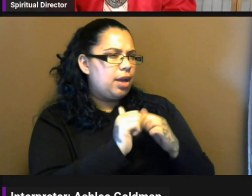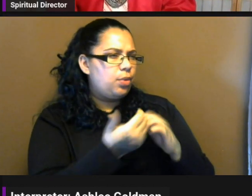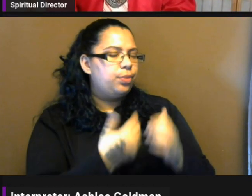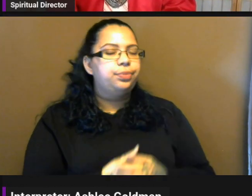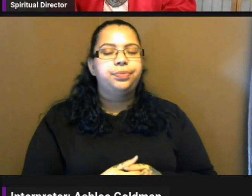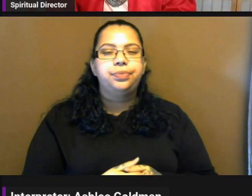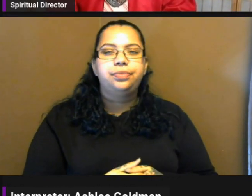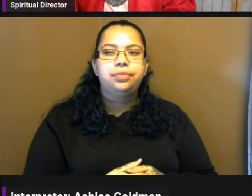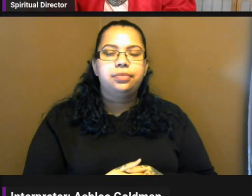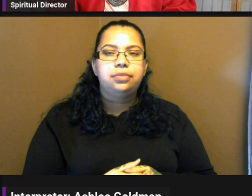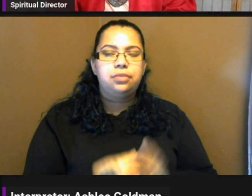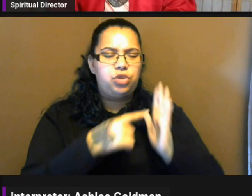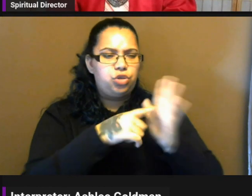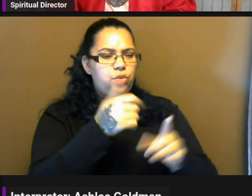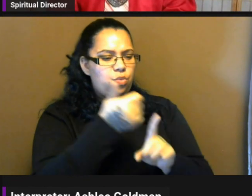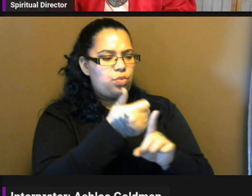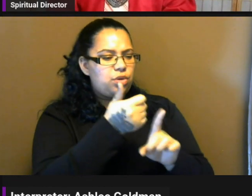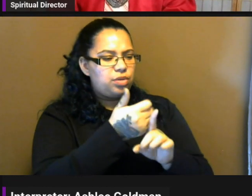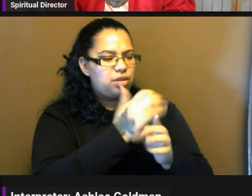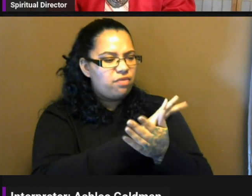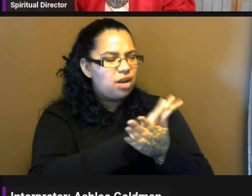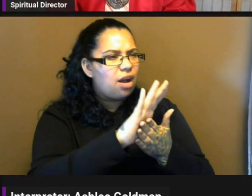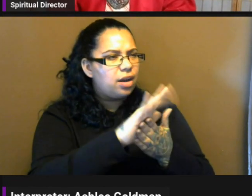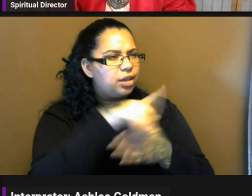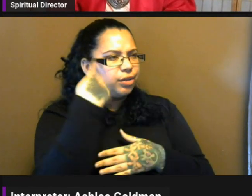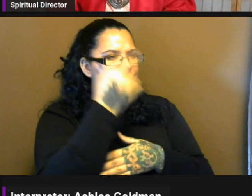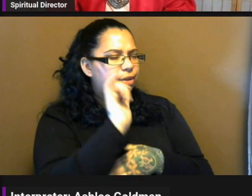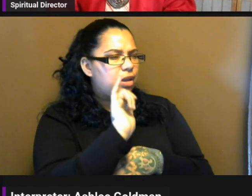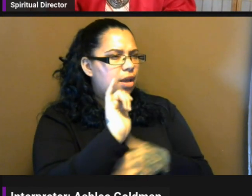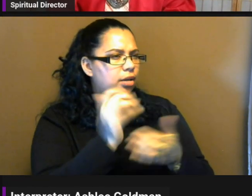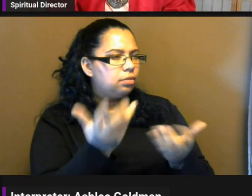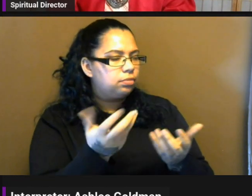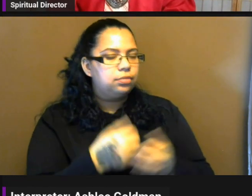What does showing yourself kindness look like?